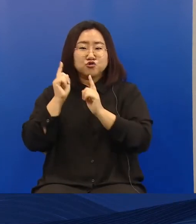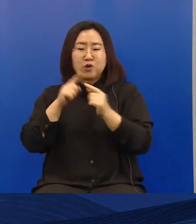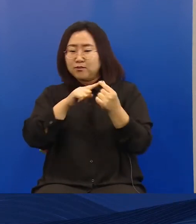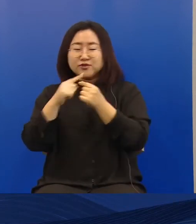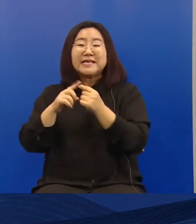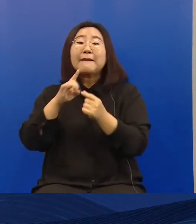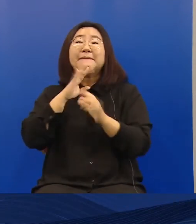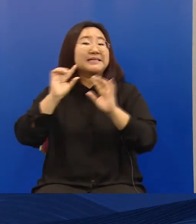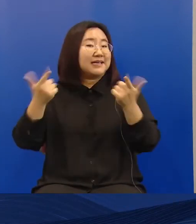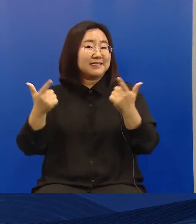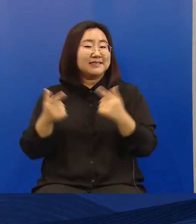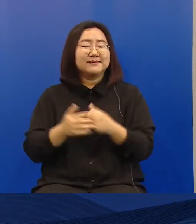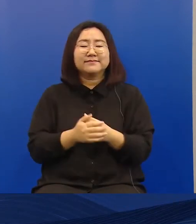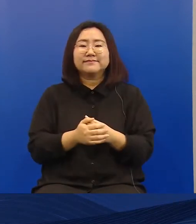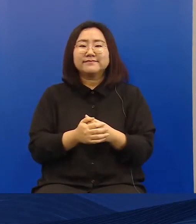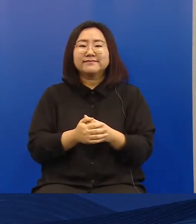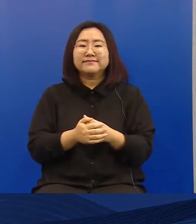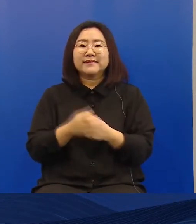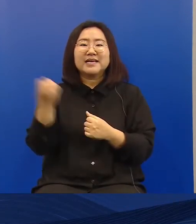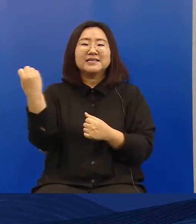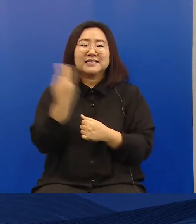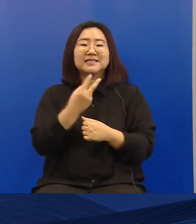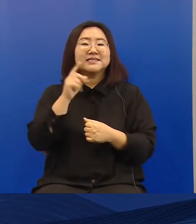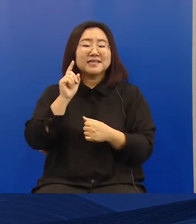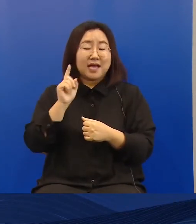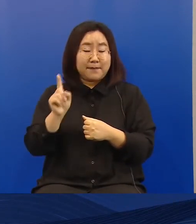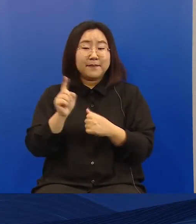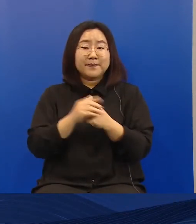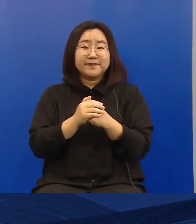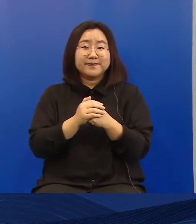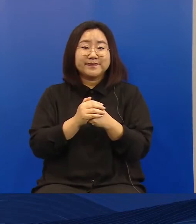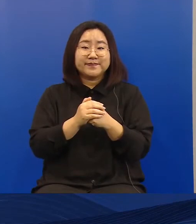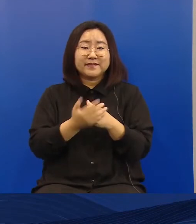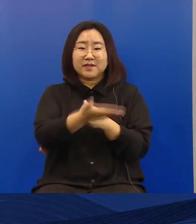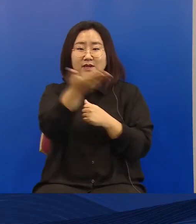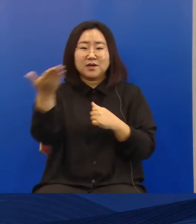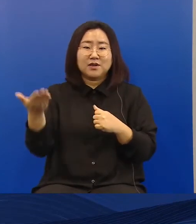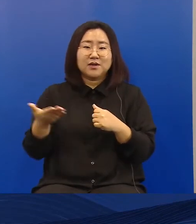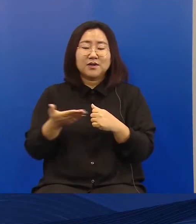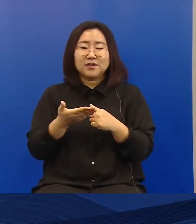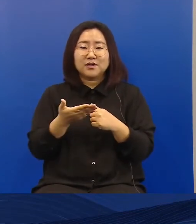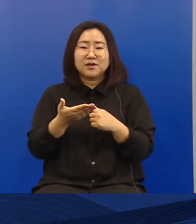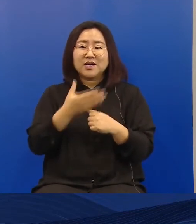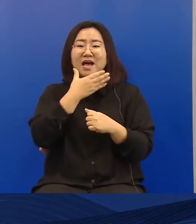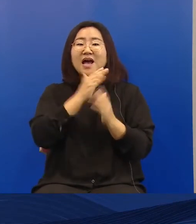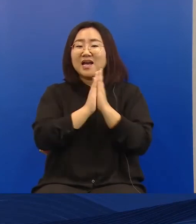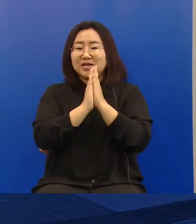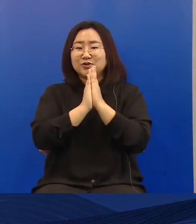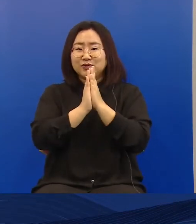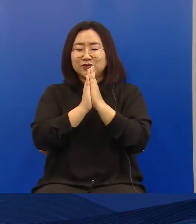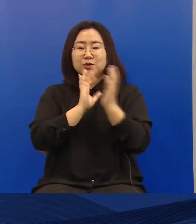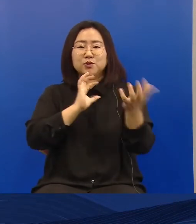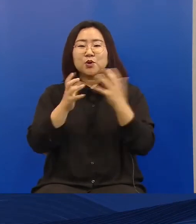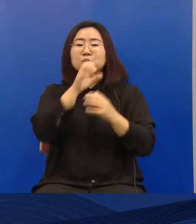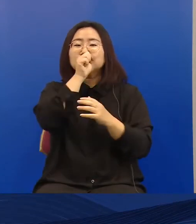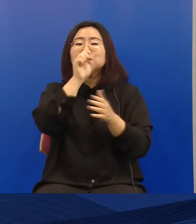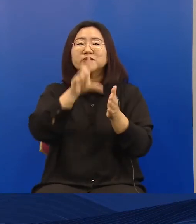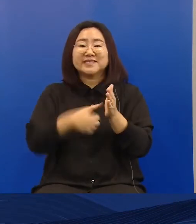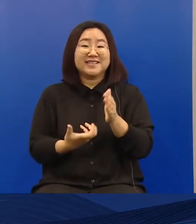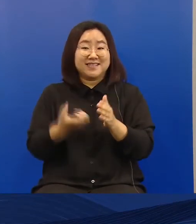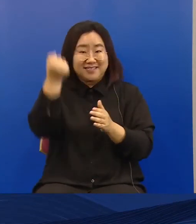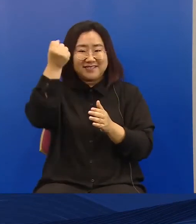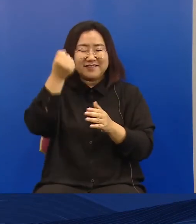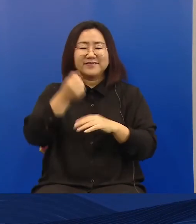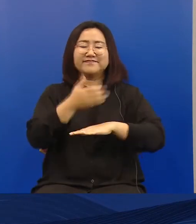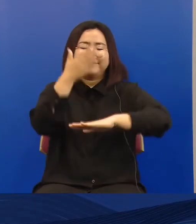So I wish you well at this forum. Enjoy the conversations. And again, thank you for this kind invitation.